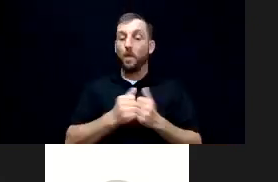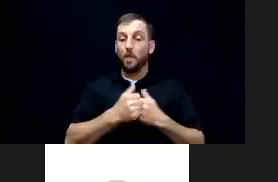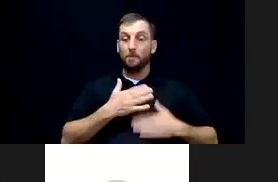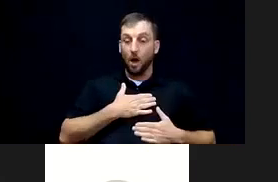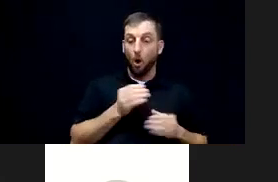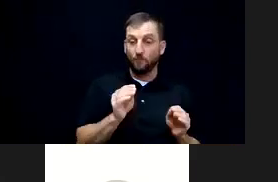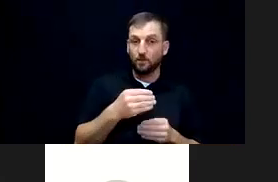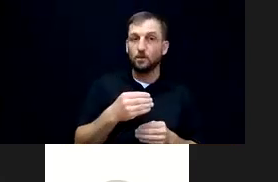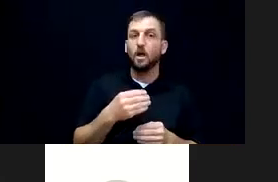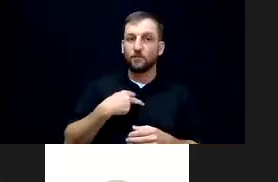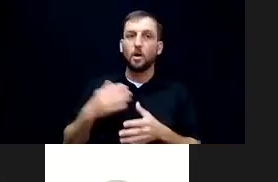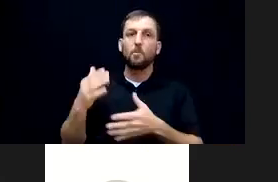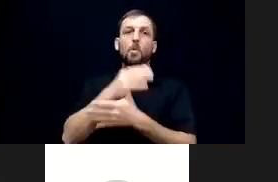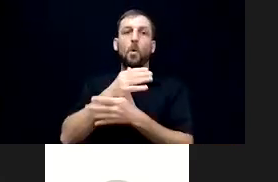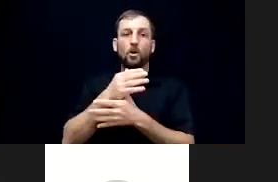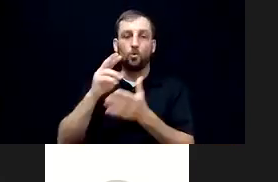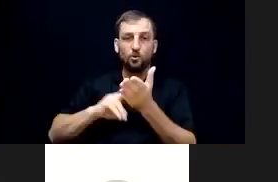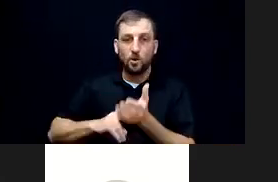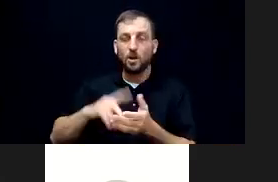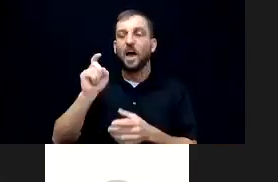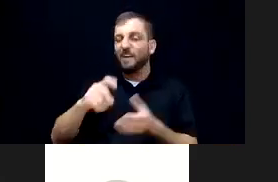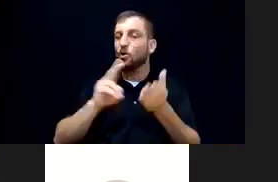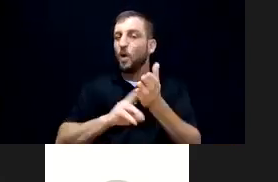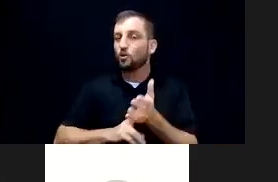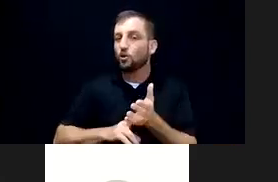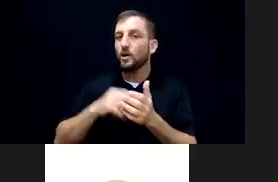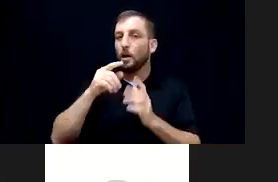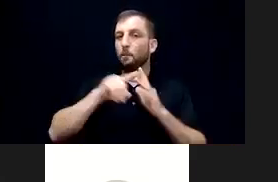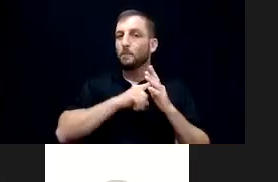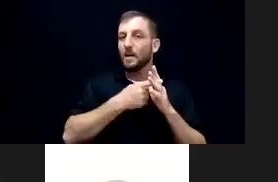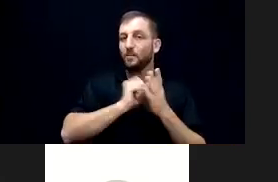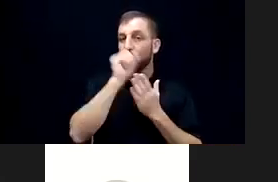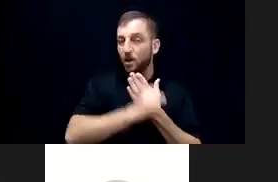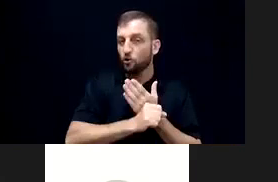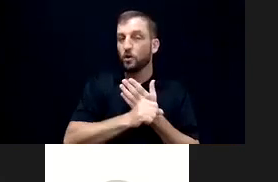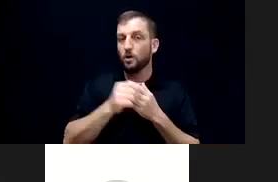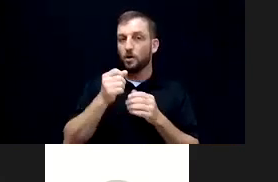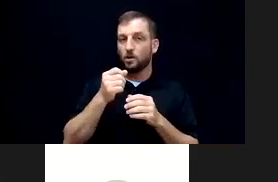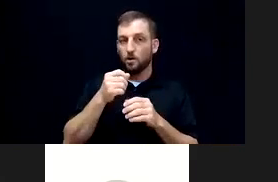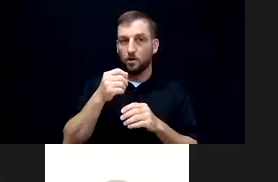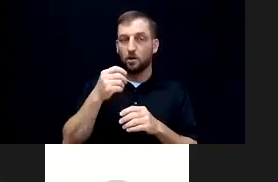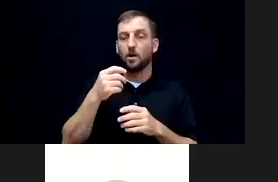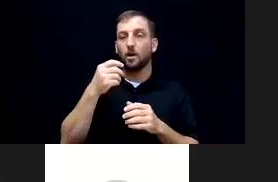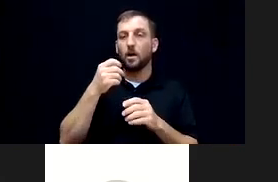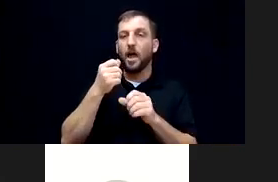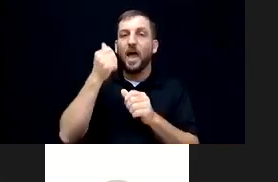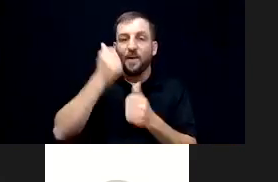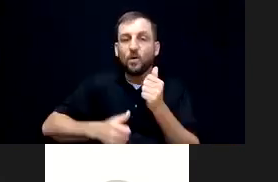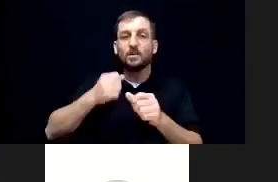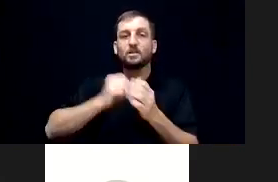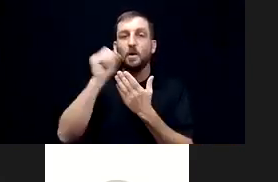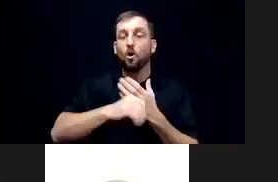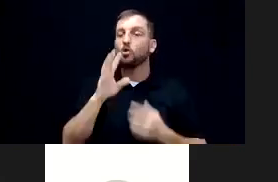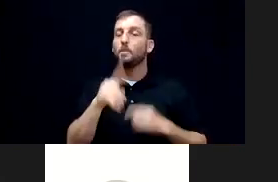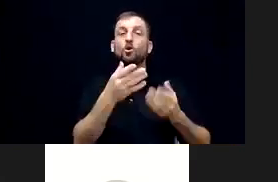register at the beginning of every semester, you know, to keep that qualified. And also I wanted to mention, you know, talking about services a while ago, our services are free. You